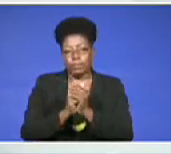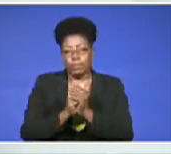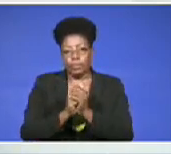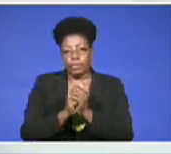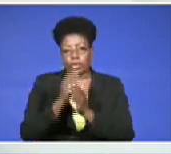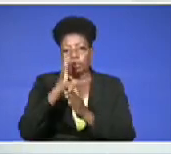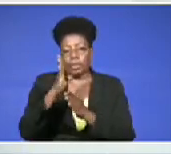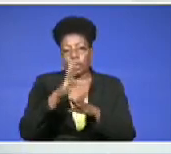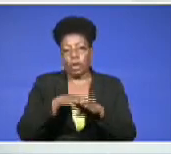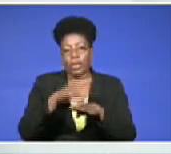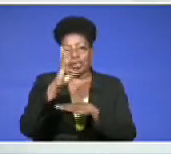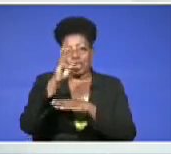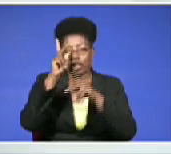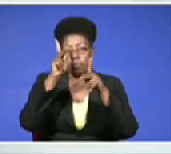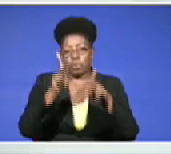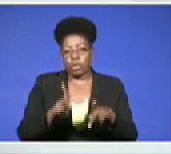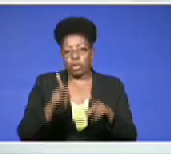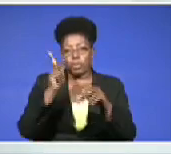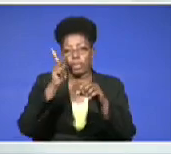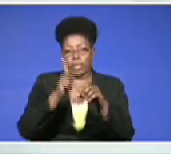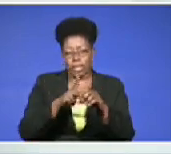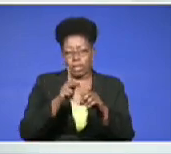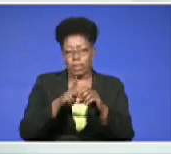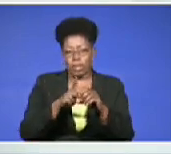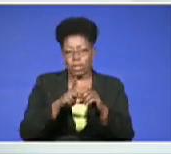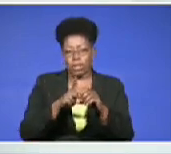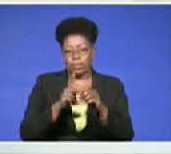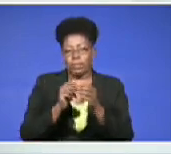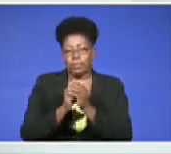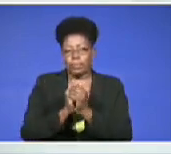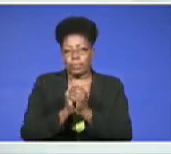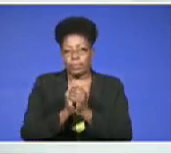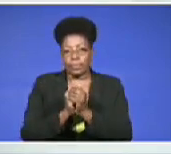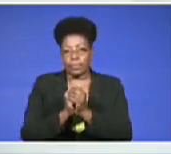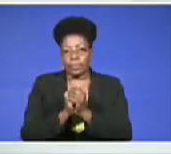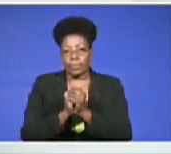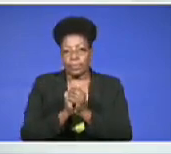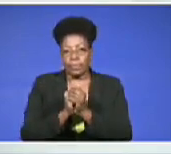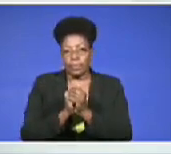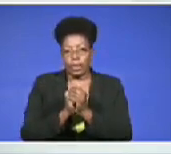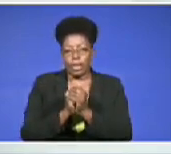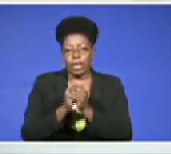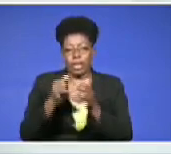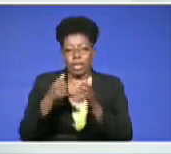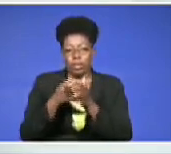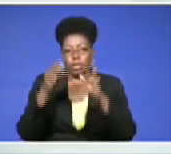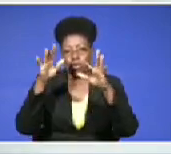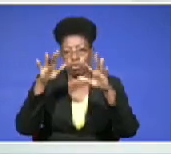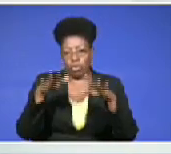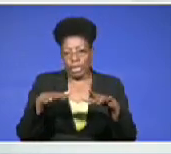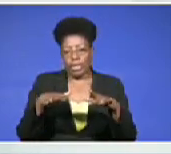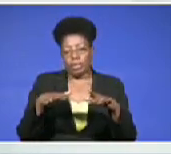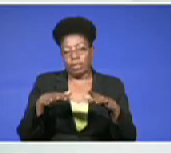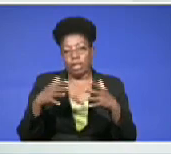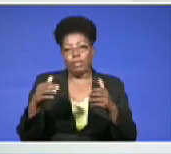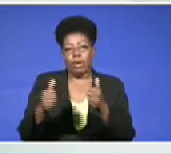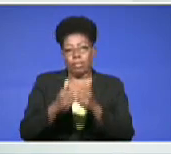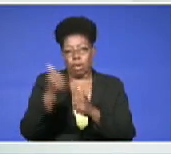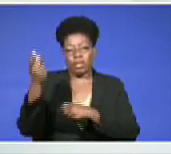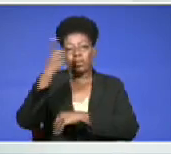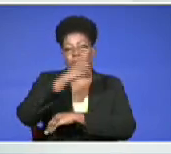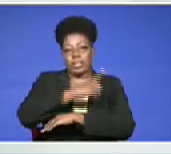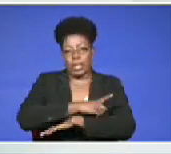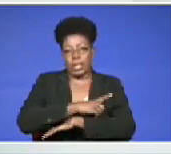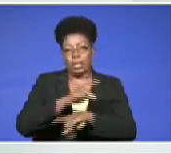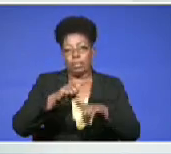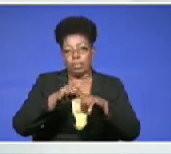6 participants of the compound division of the tournament. With the rain, wind, and overcast conditions for most of the day, archers shot their